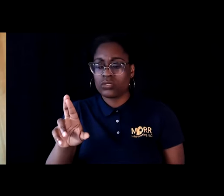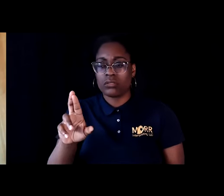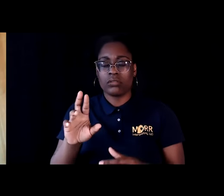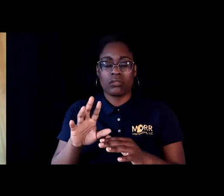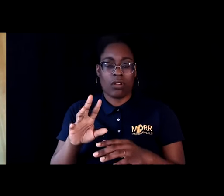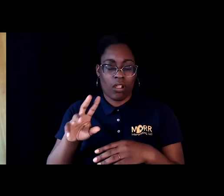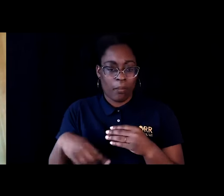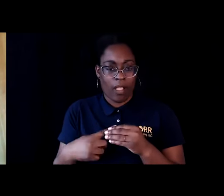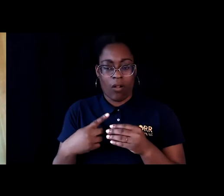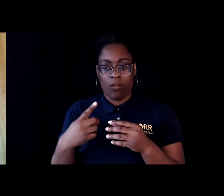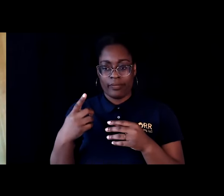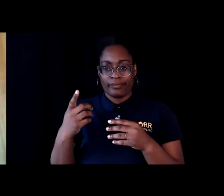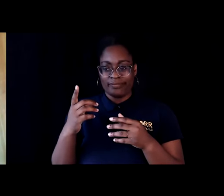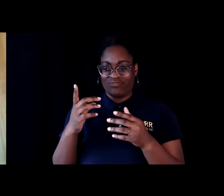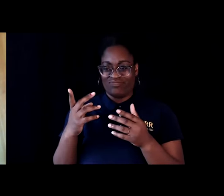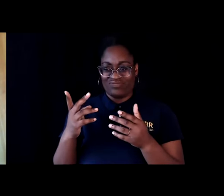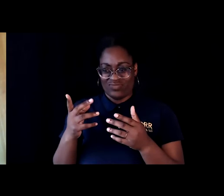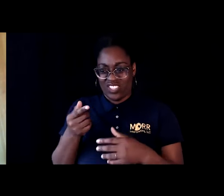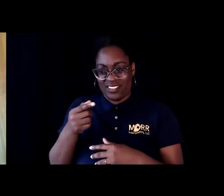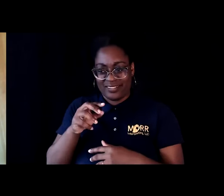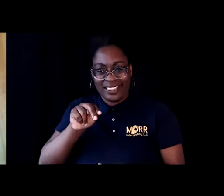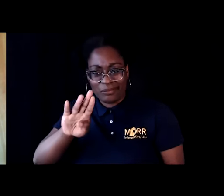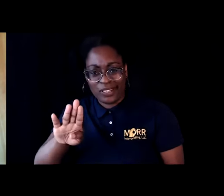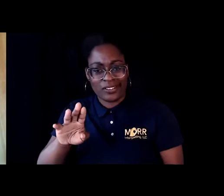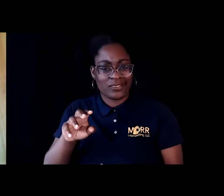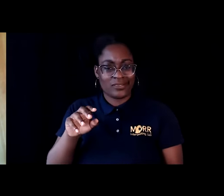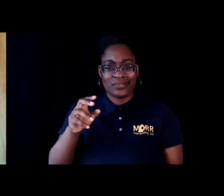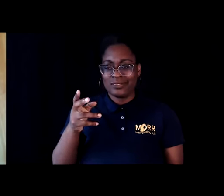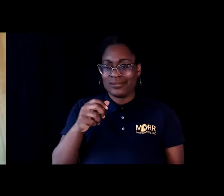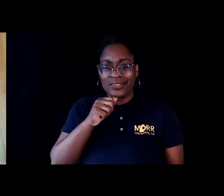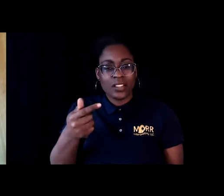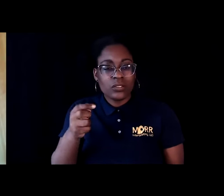to. I hope that's...